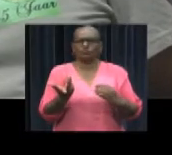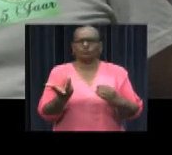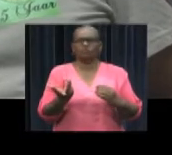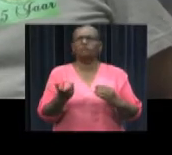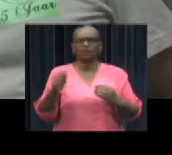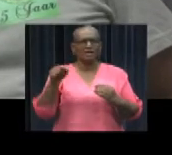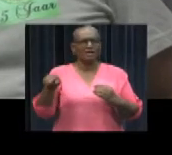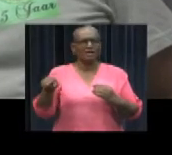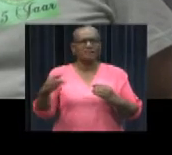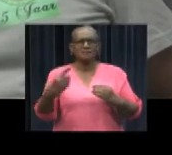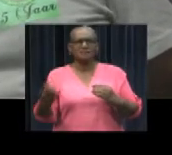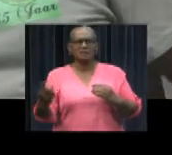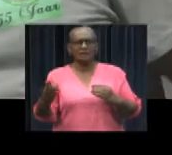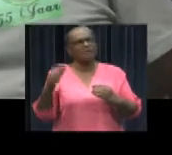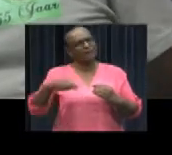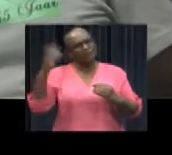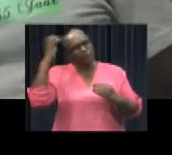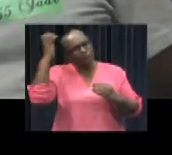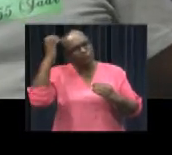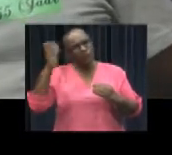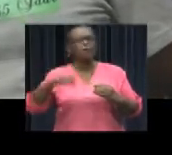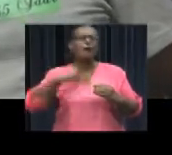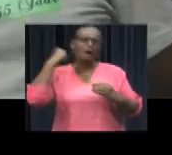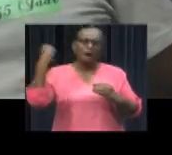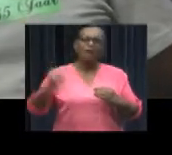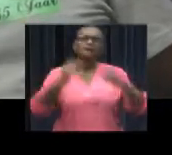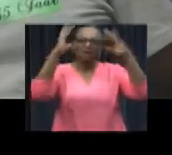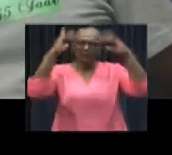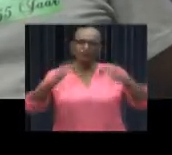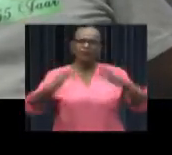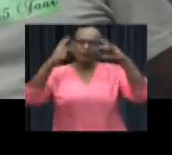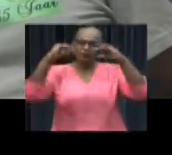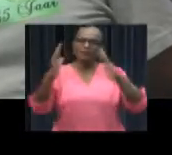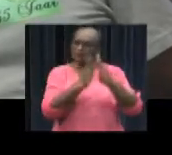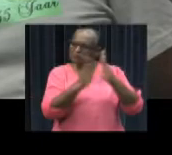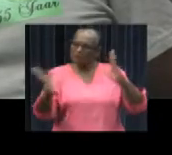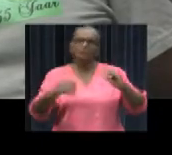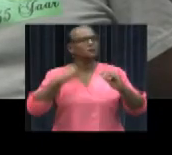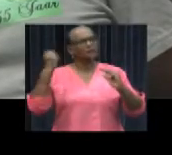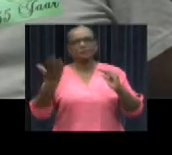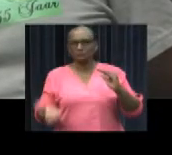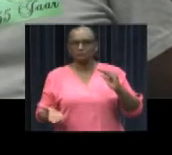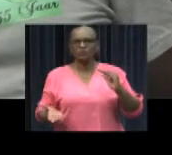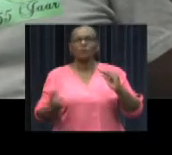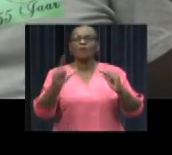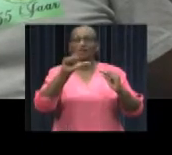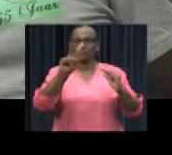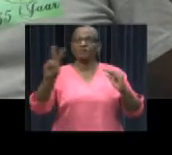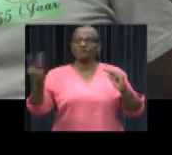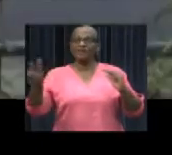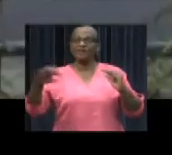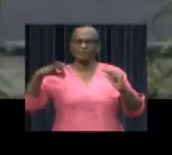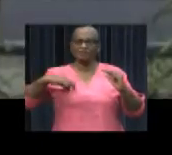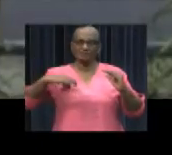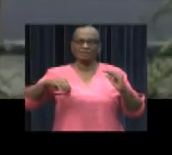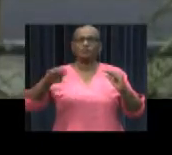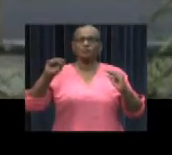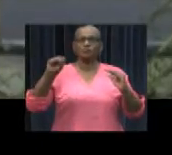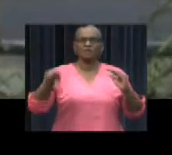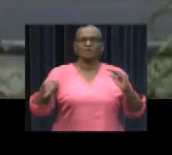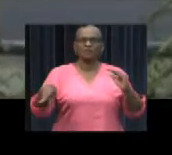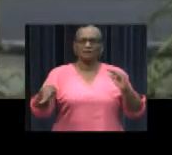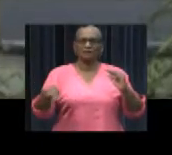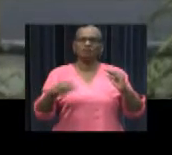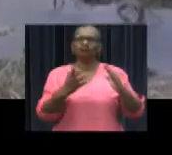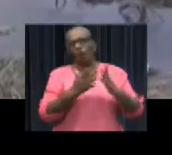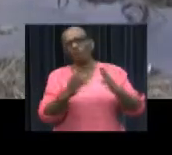phenomenon. He said that this issue is the case with every rainy season. The Minister of Agriculture, Livestock